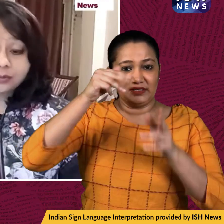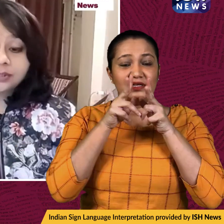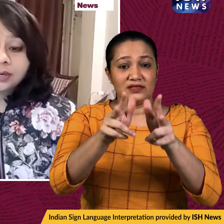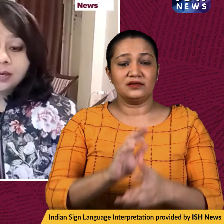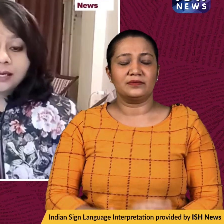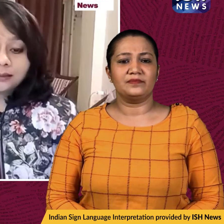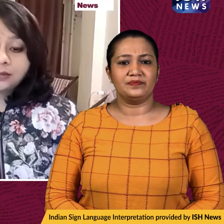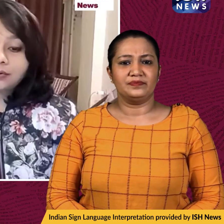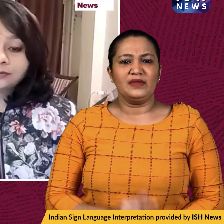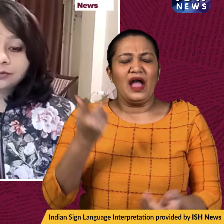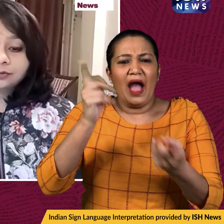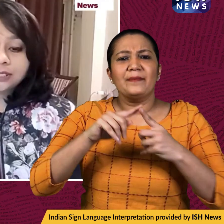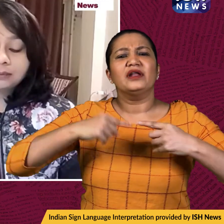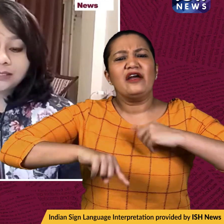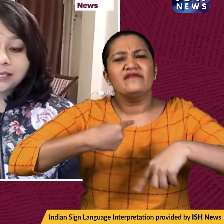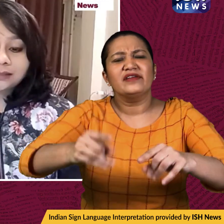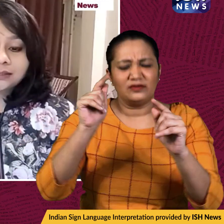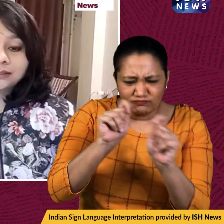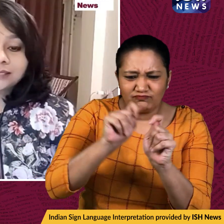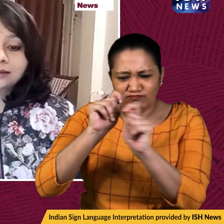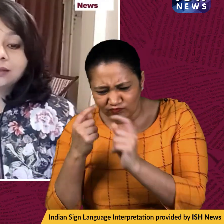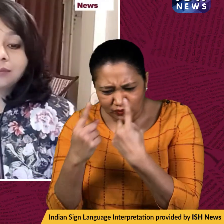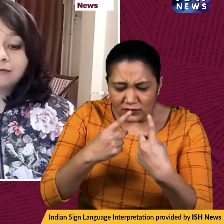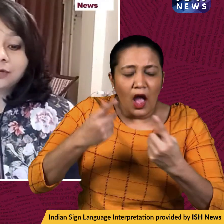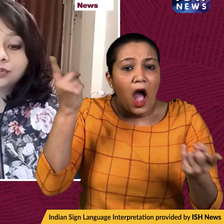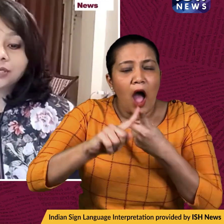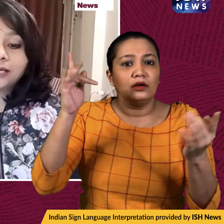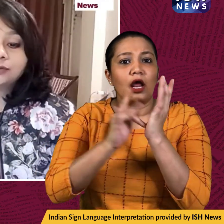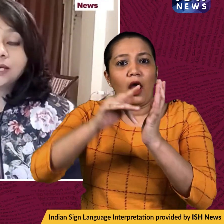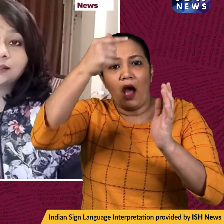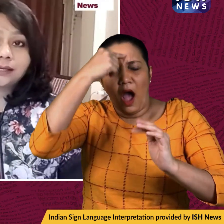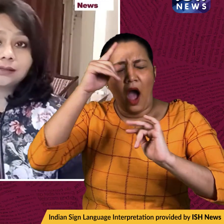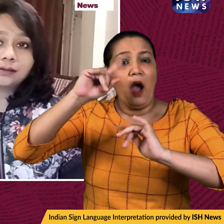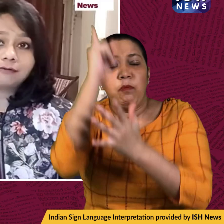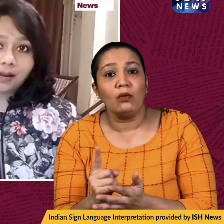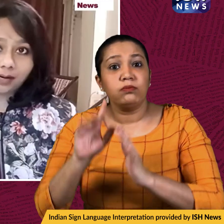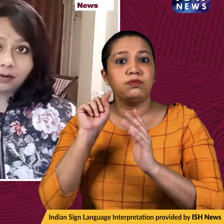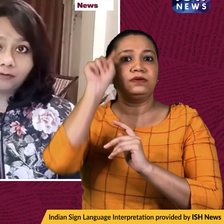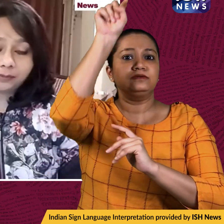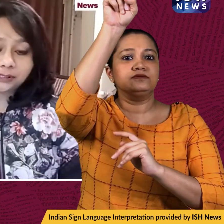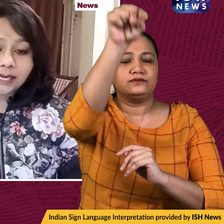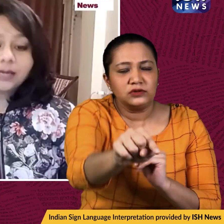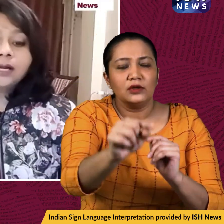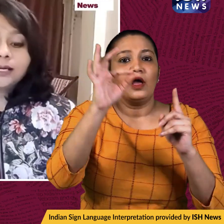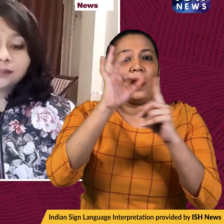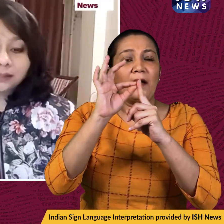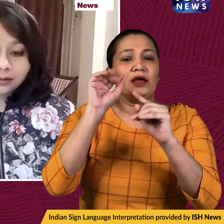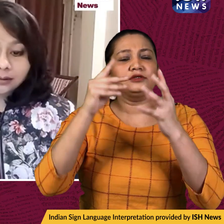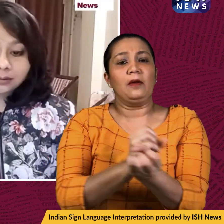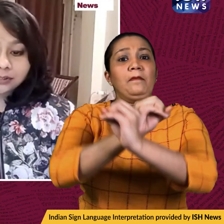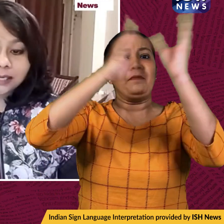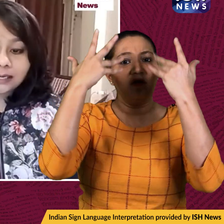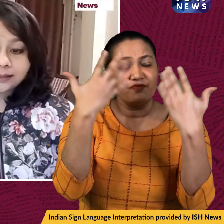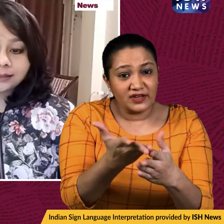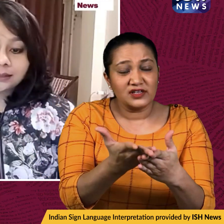said, and I quote, "In the course of a routine maintenance, a technical malfunction led to the accidental firing of a missile. It is